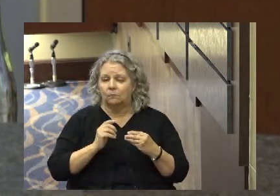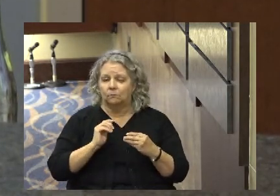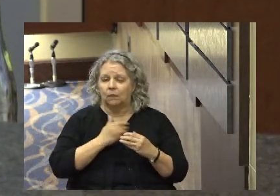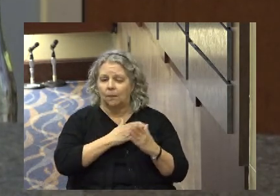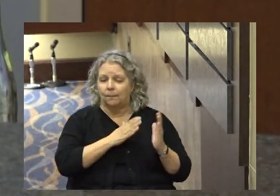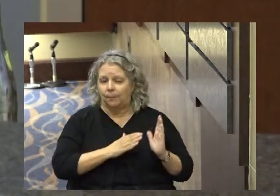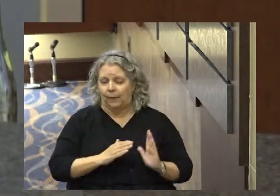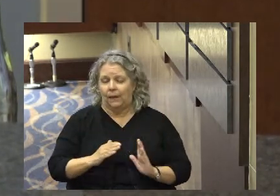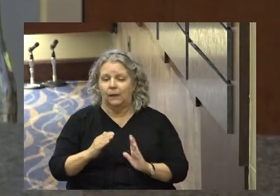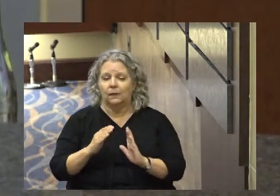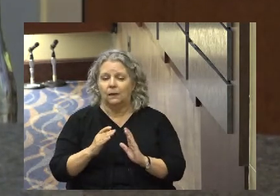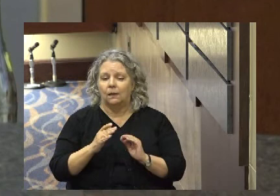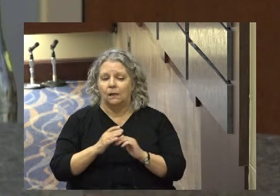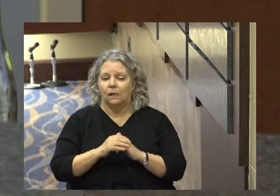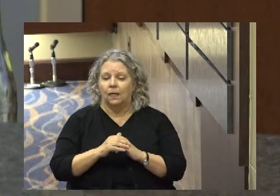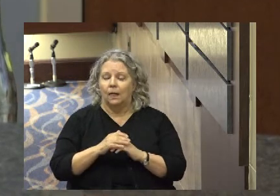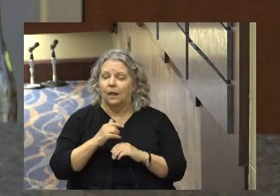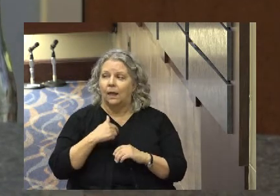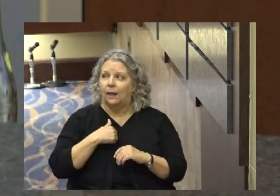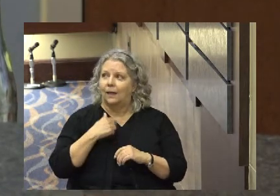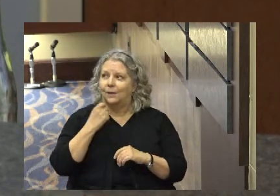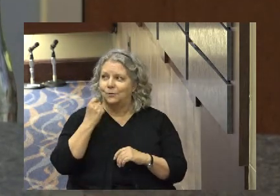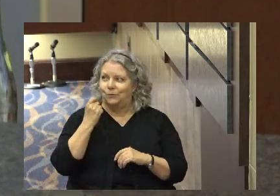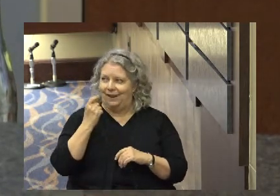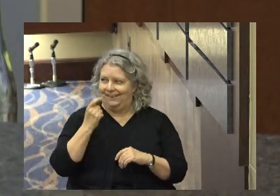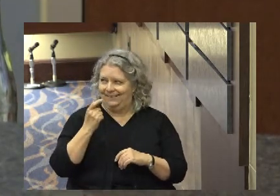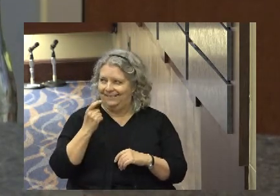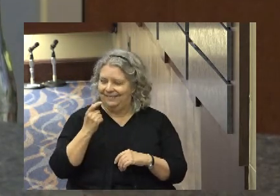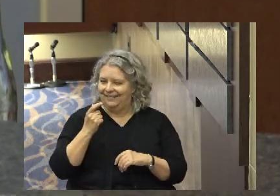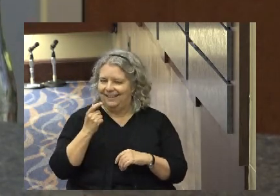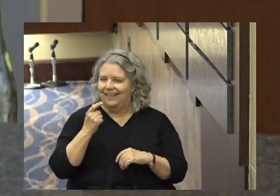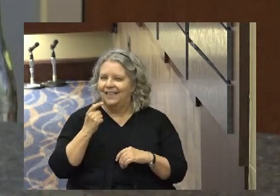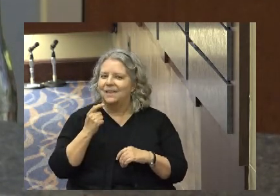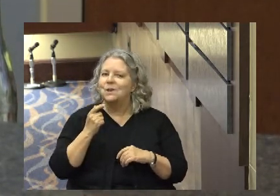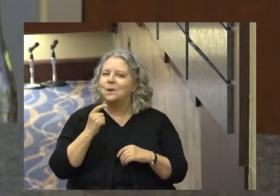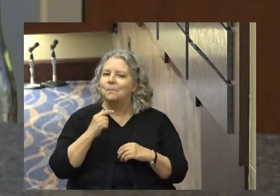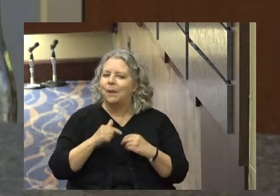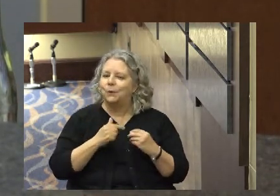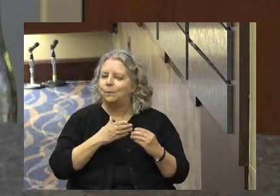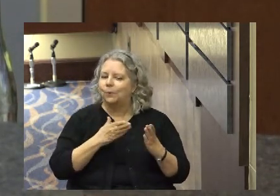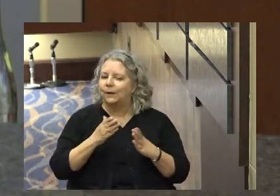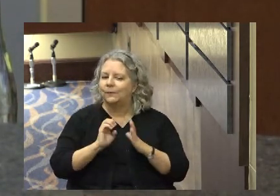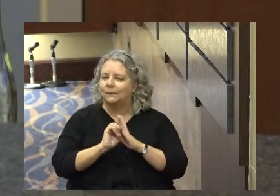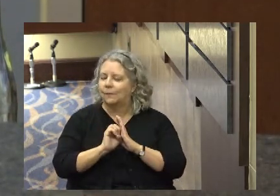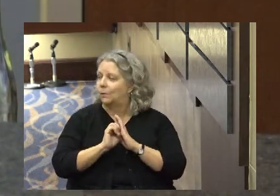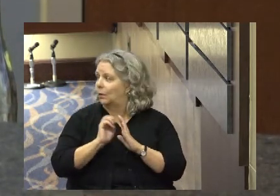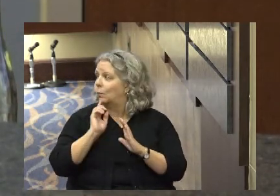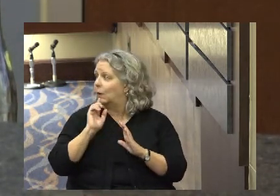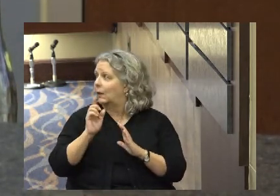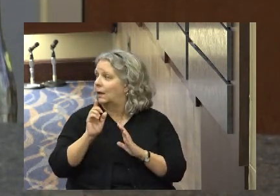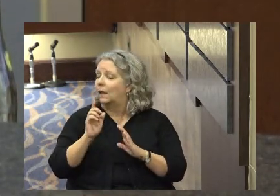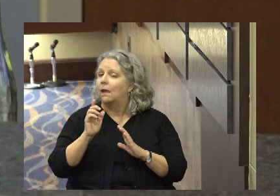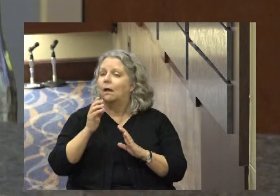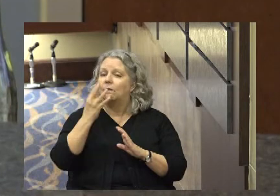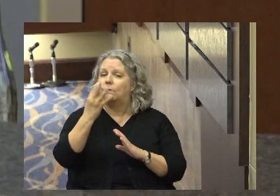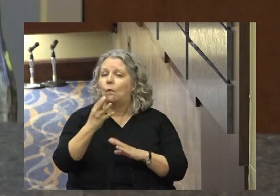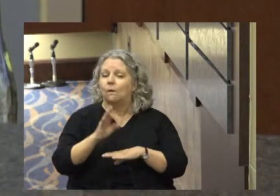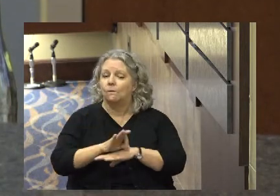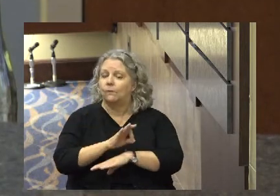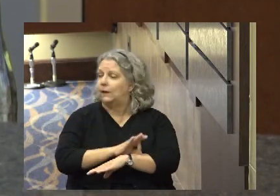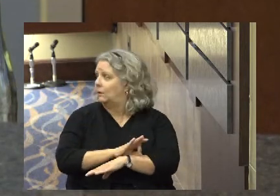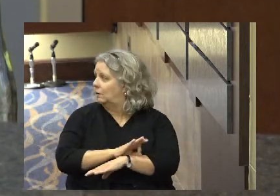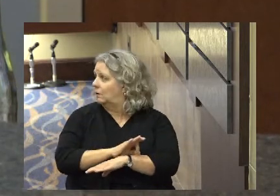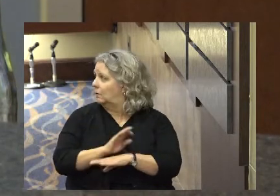you to bring in the example of Well, they're about 4 feet tall, You so know. the cages are like this